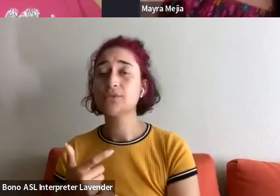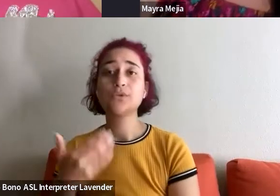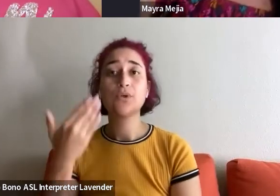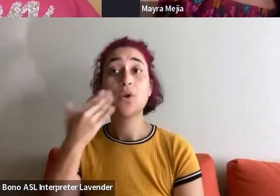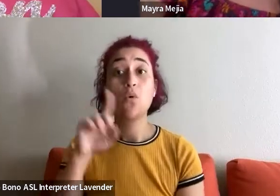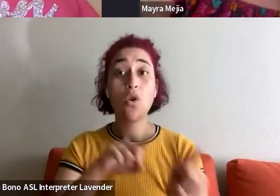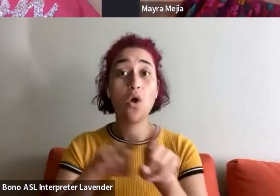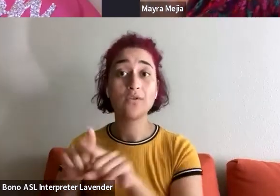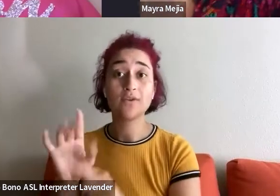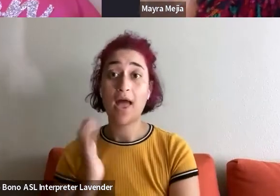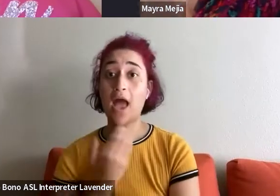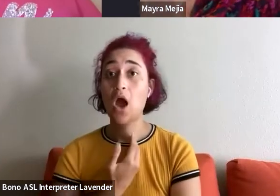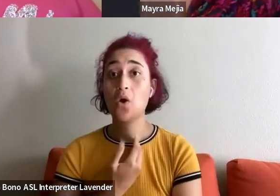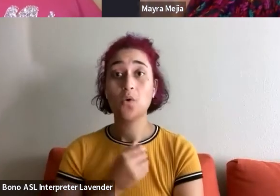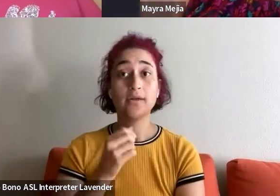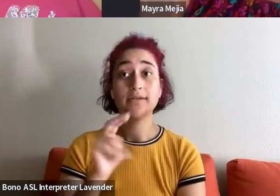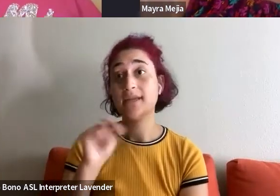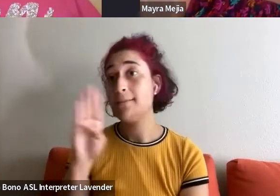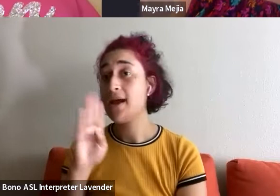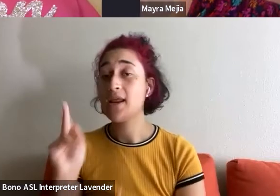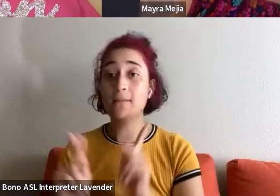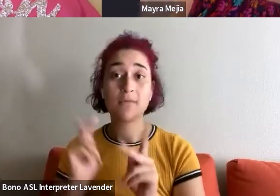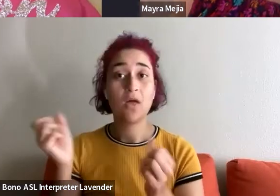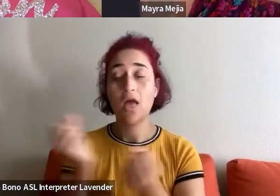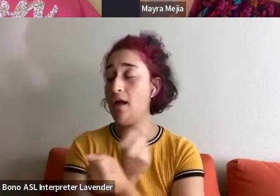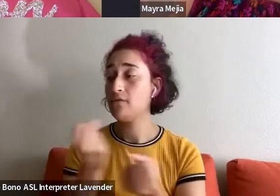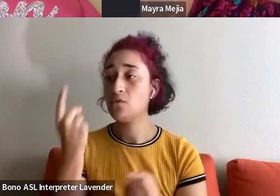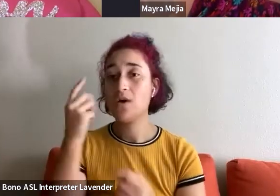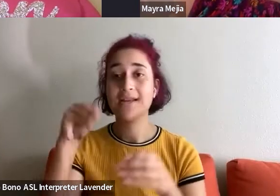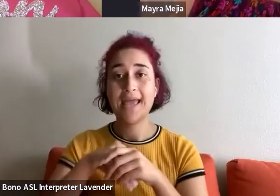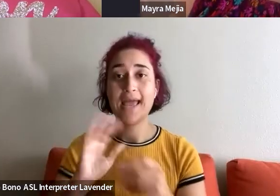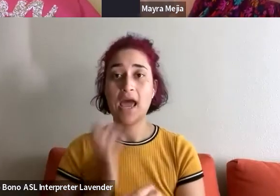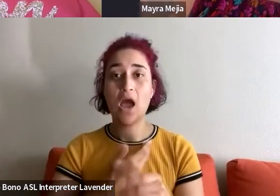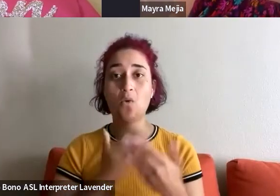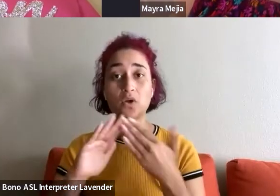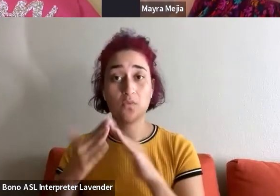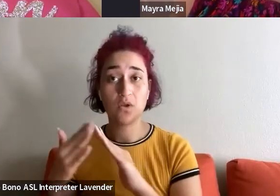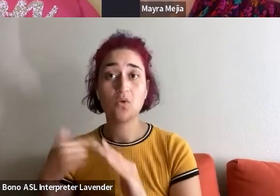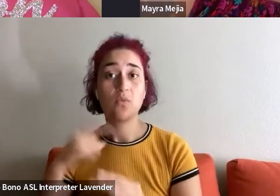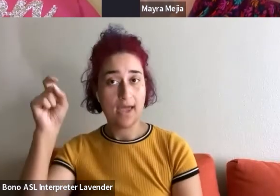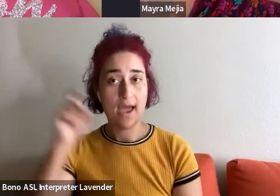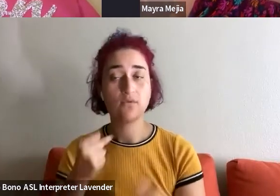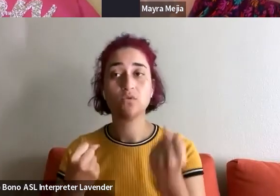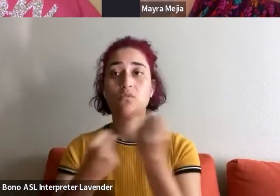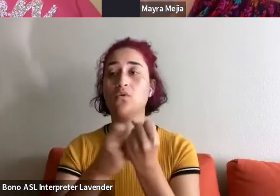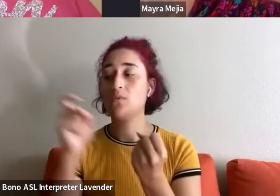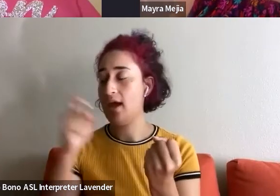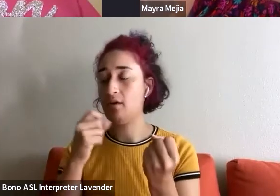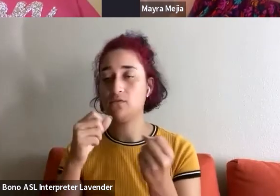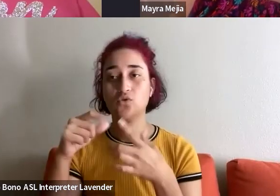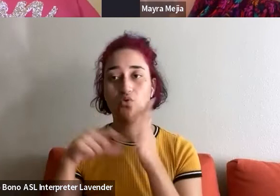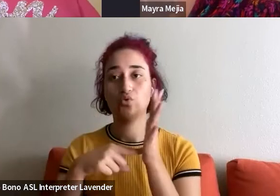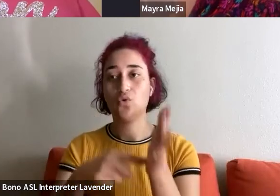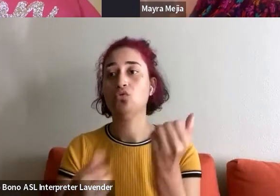also our, non-binary people, everyone in our community. We have to support. We have to show support in some